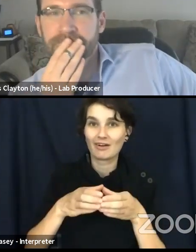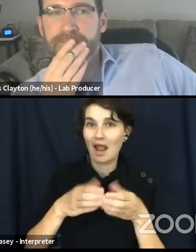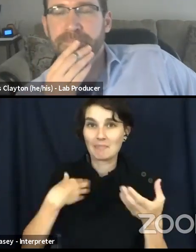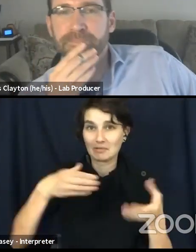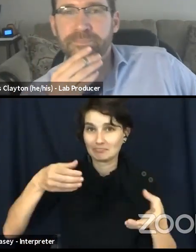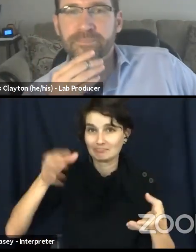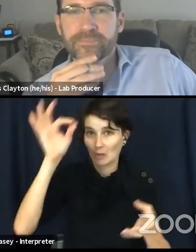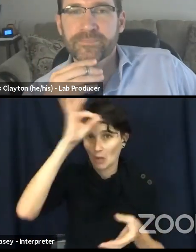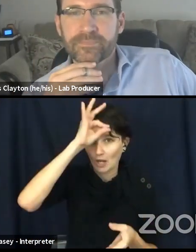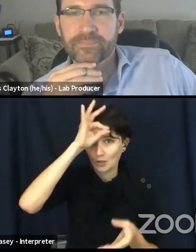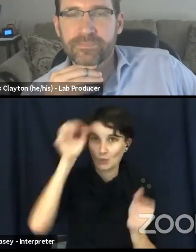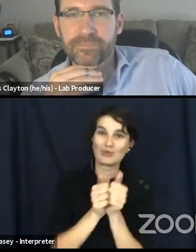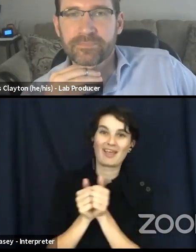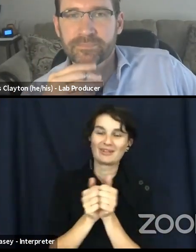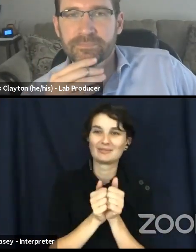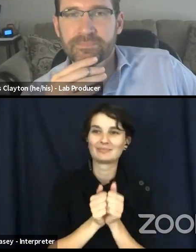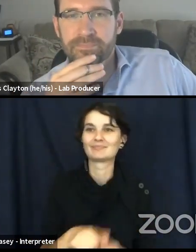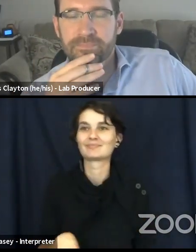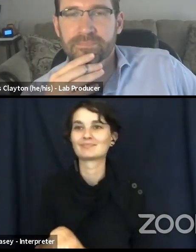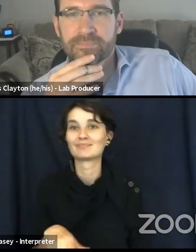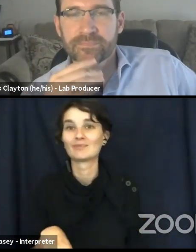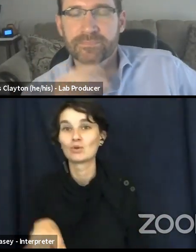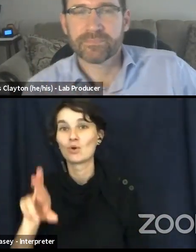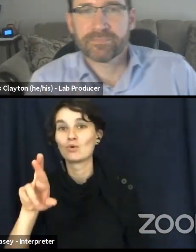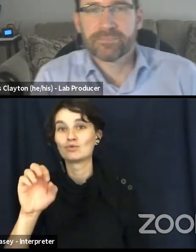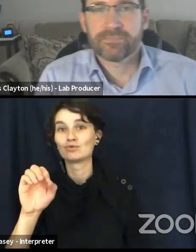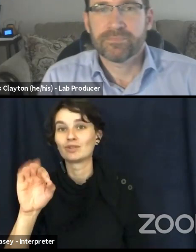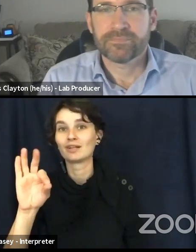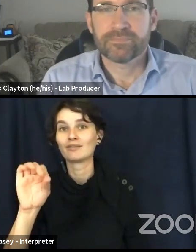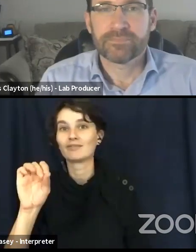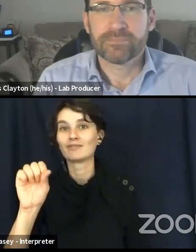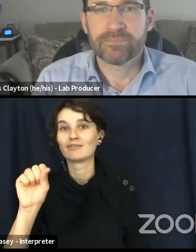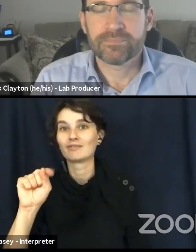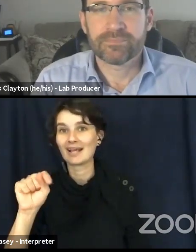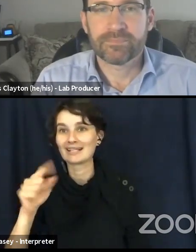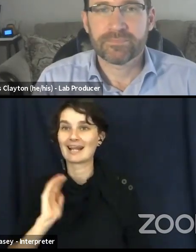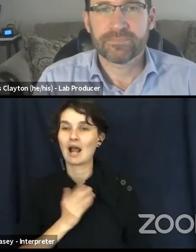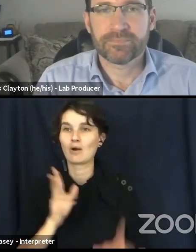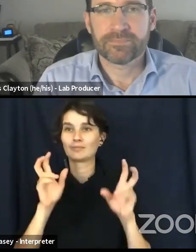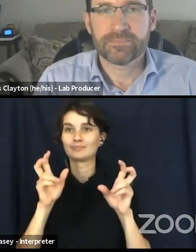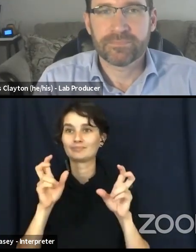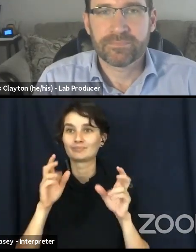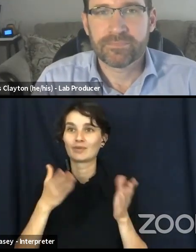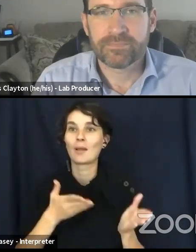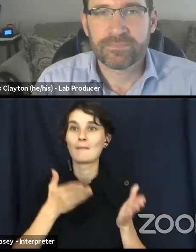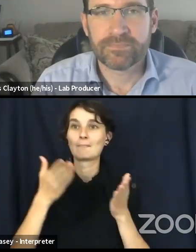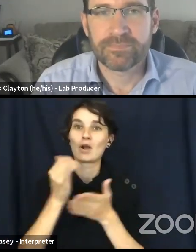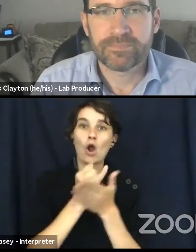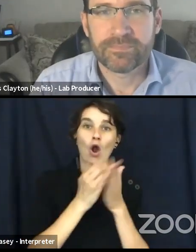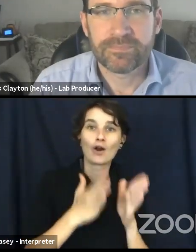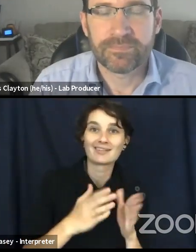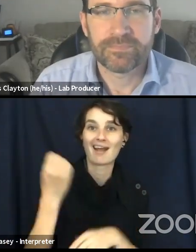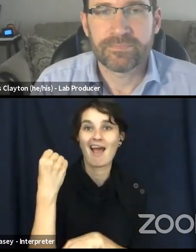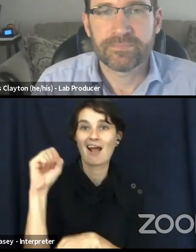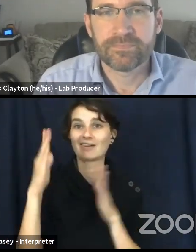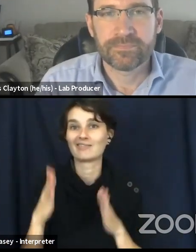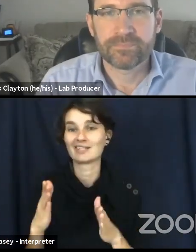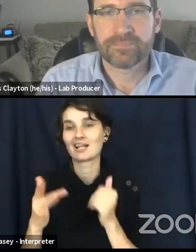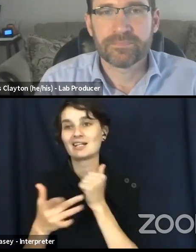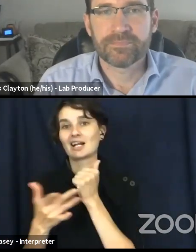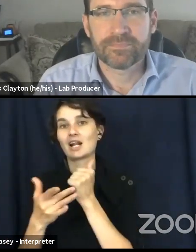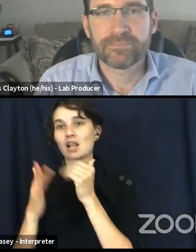The tagline for ReFest that we use is bringing artists, activists, and technologists together to explore our role in reshaping